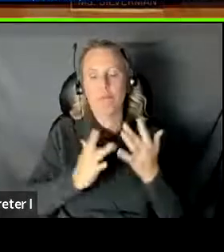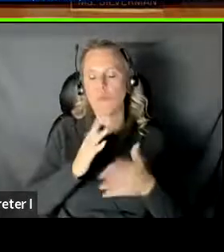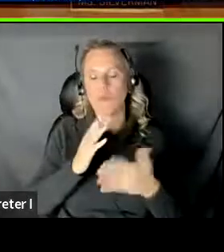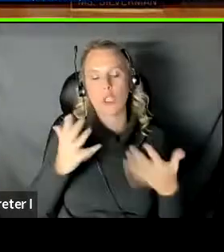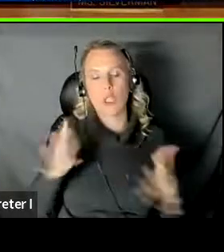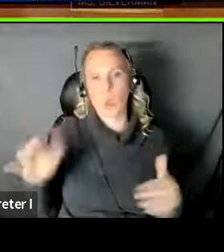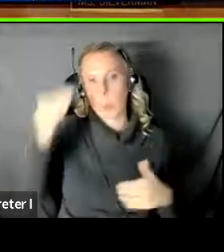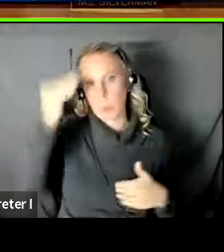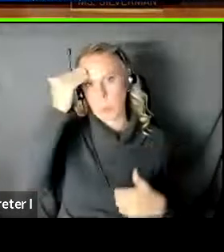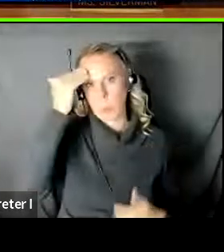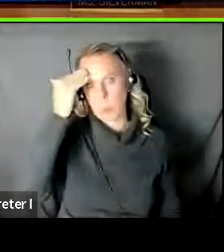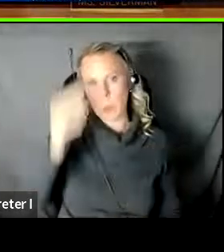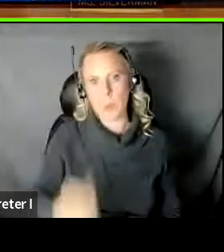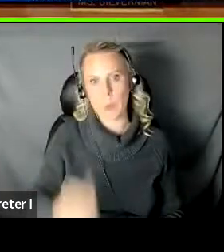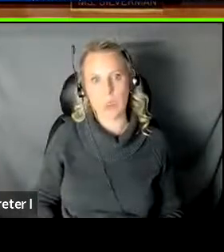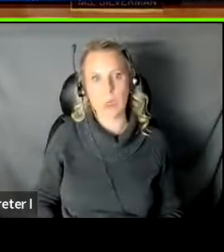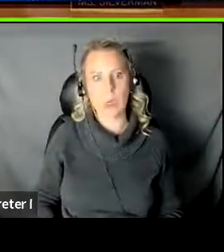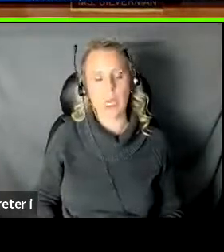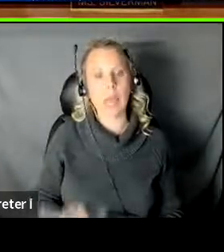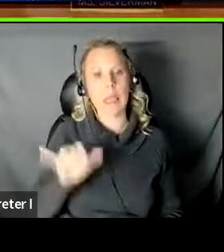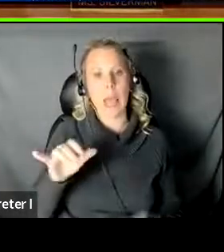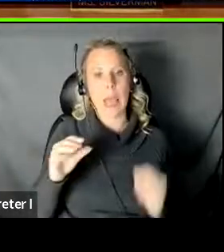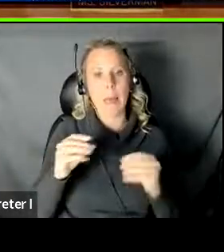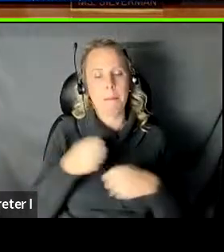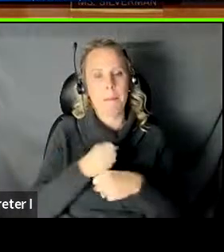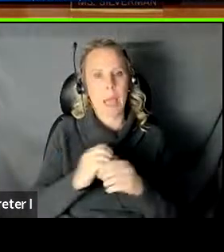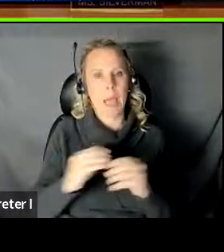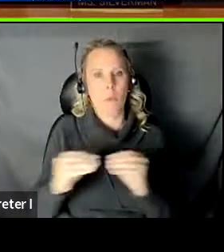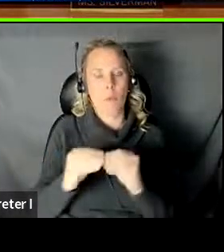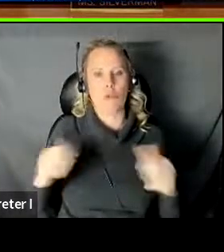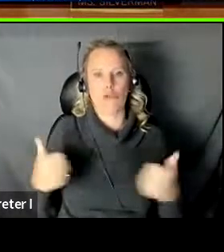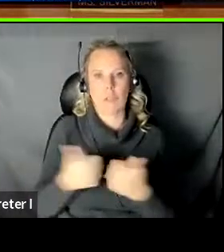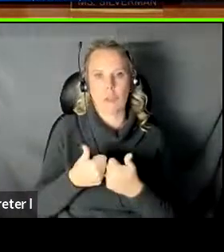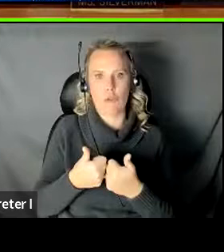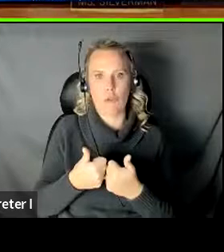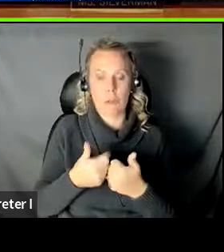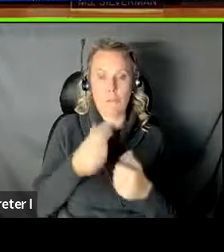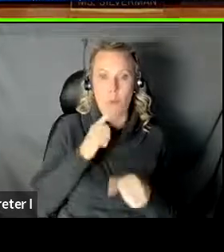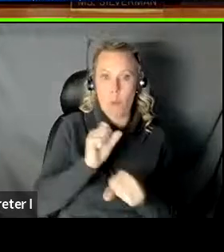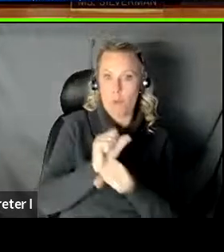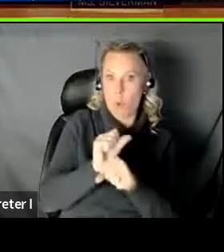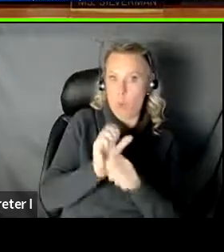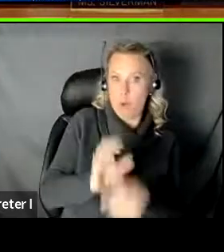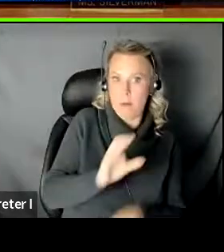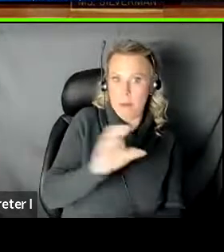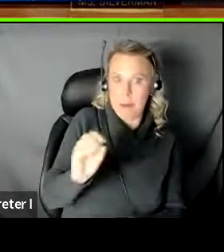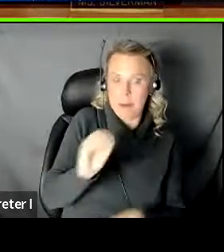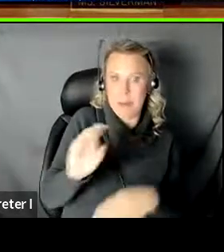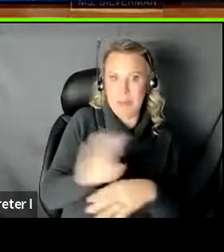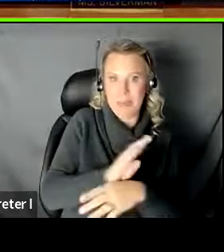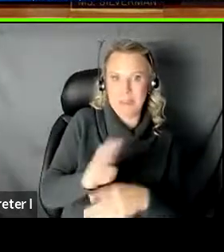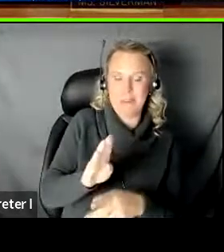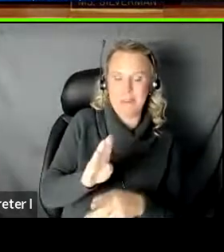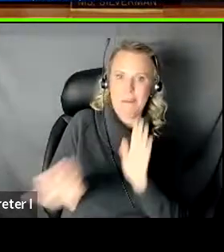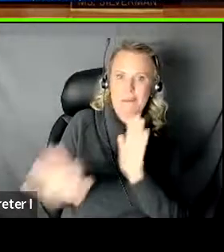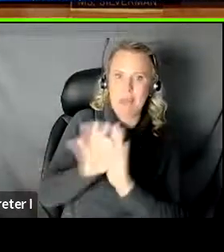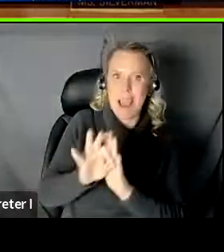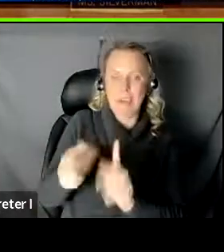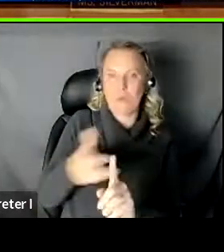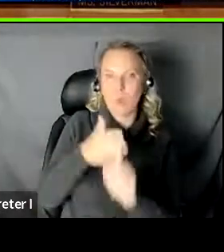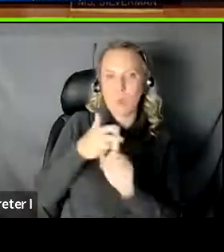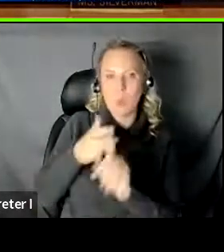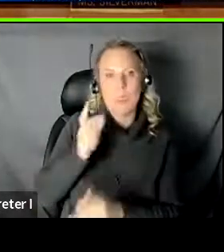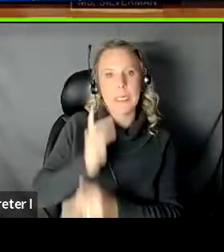know, and it has made it difficult for employers to find and keep qualified